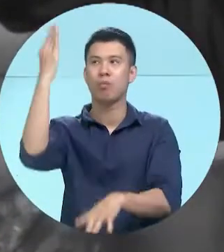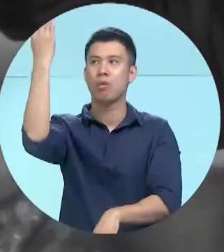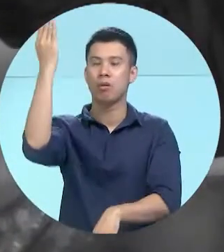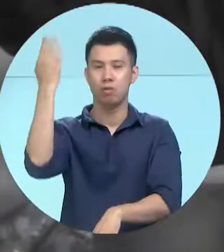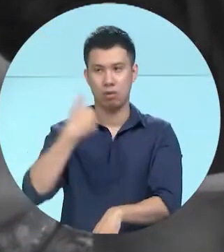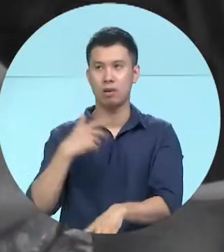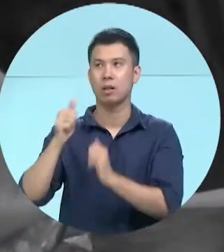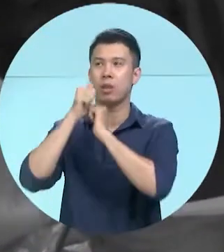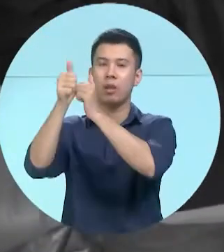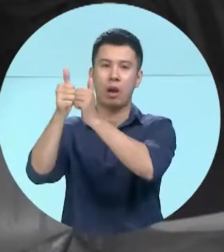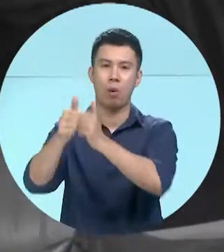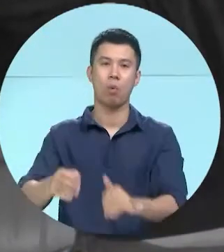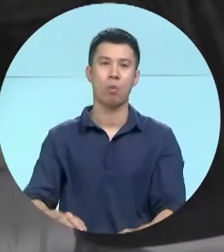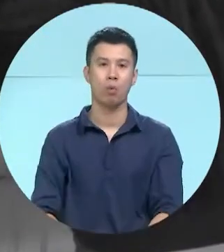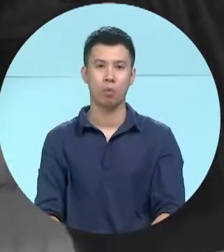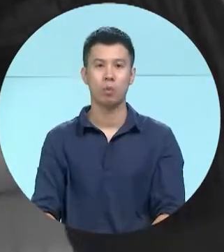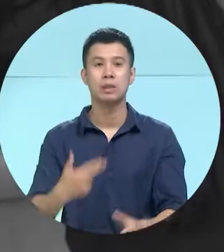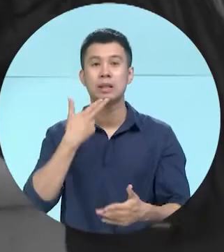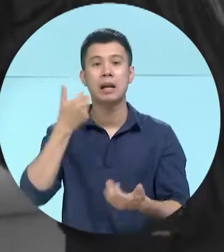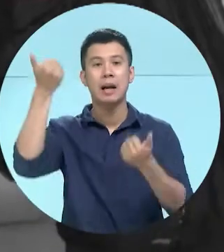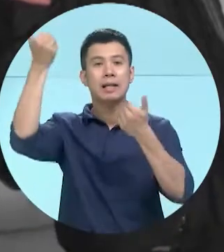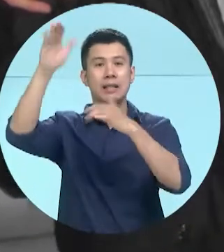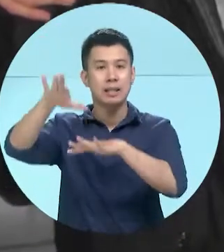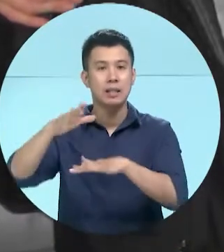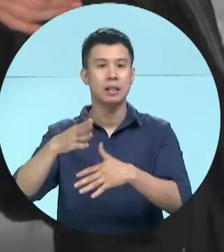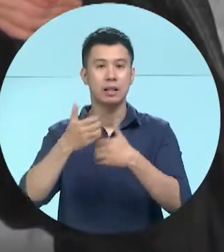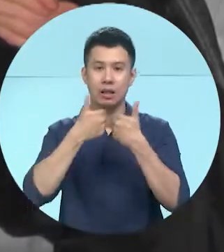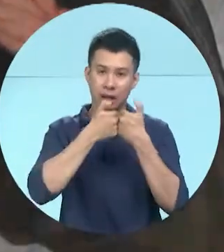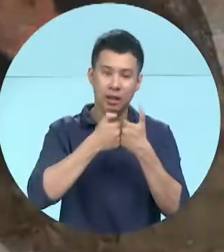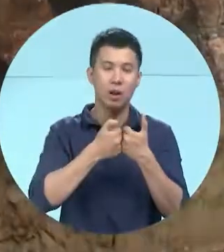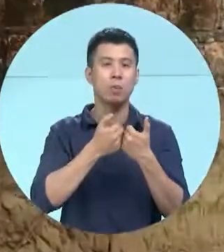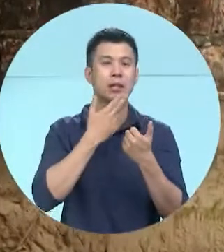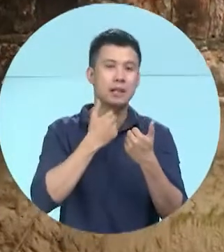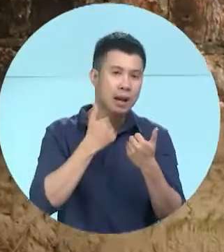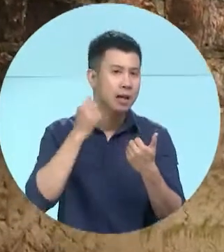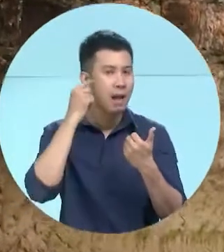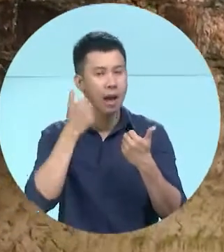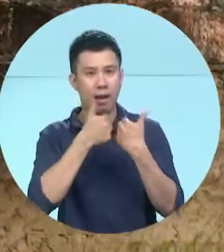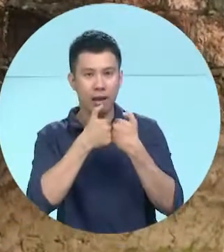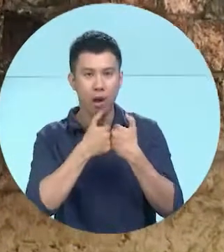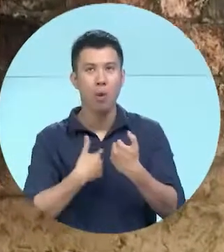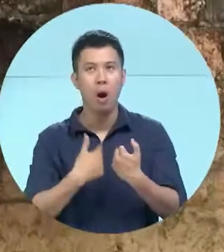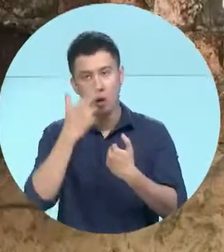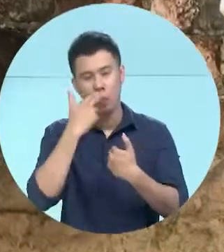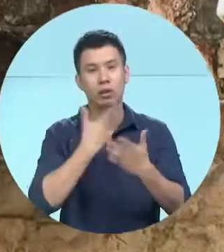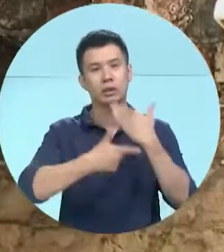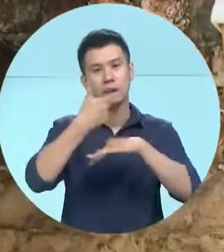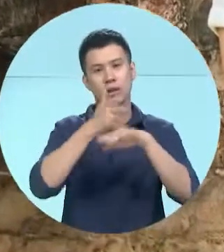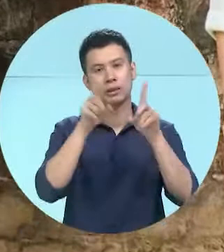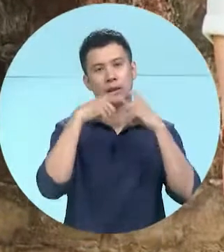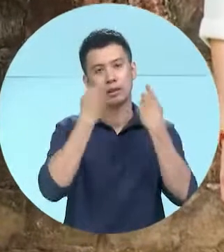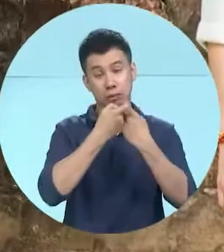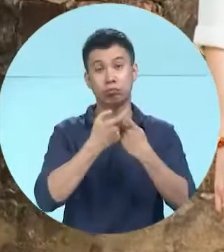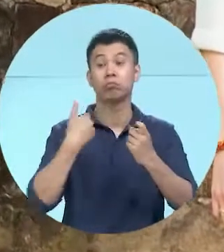examples. He sees his brothers and sisters having girlfriends and boyfriends, and he sees that. He really would like to have that. He would like to